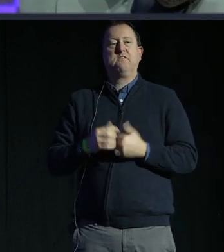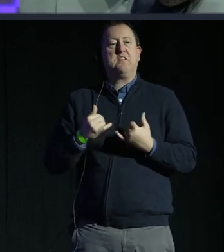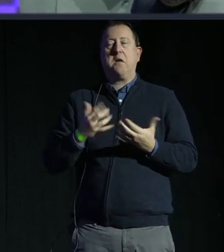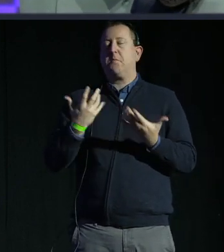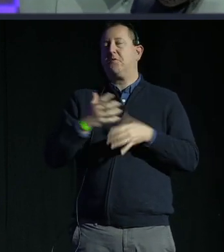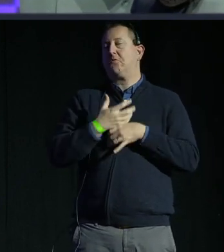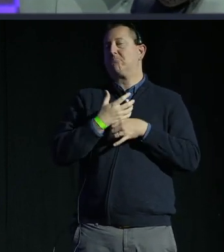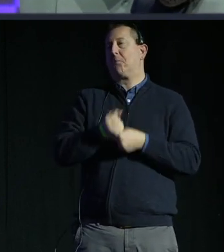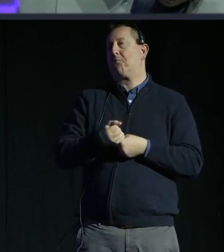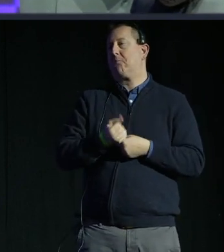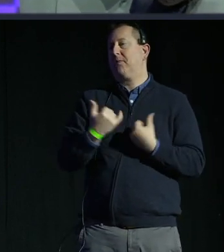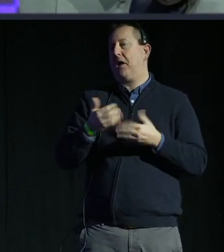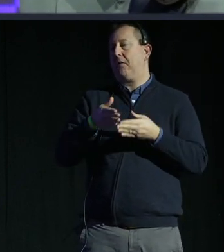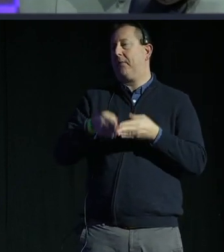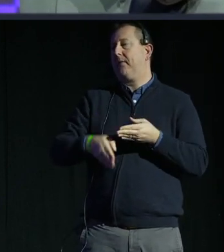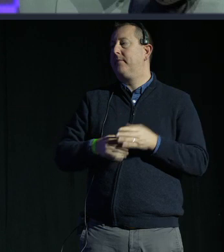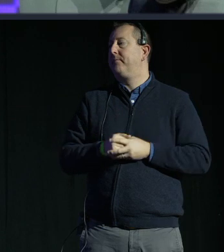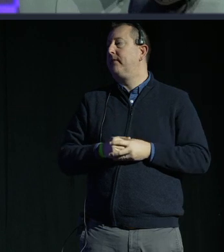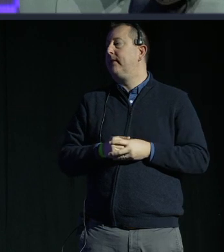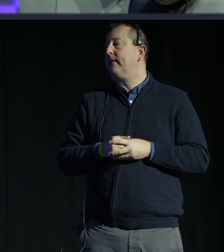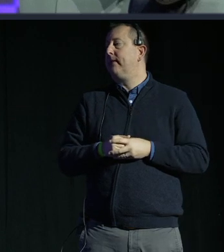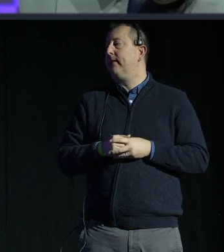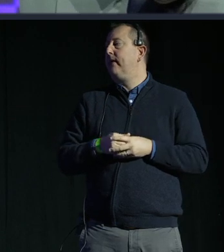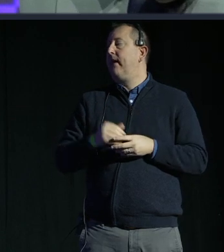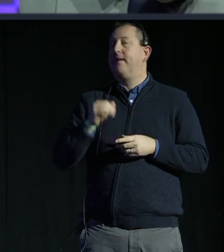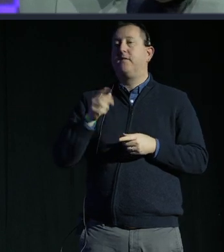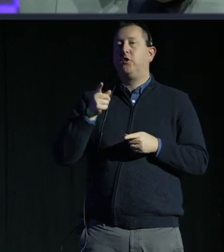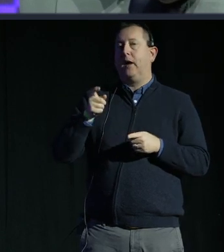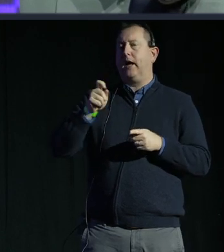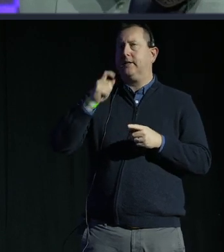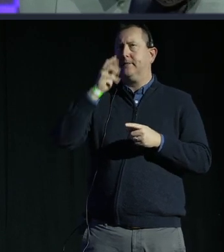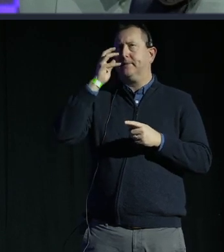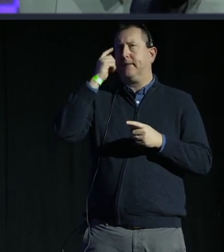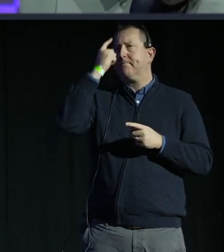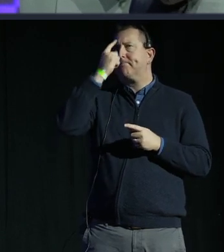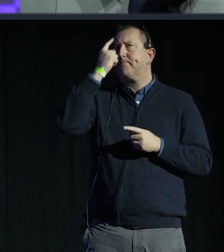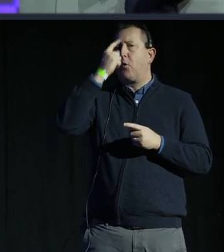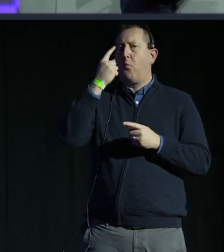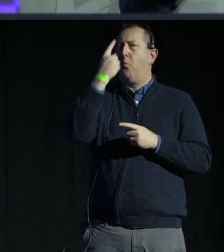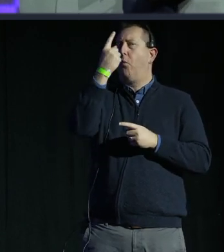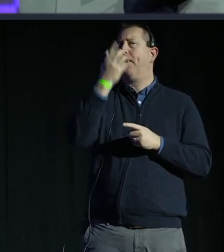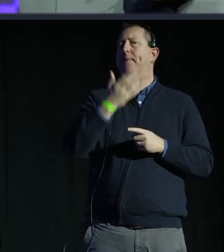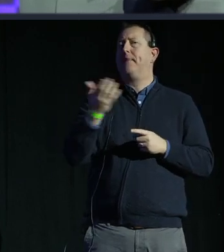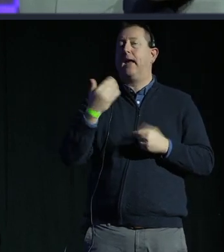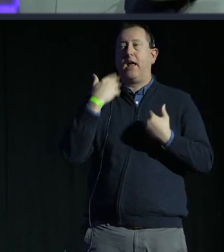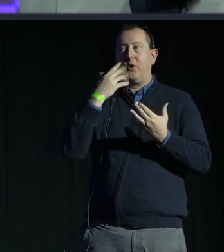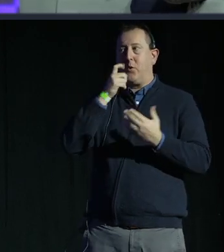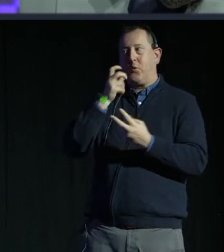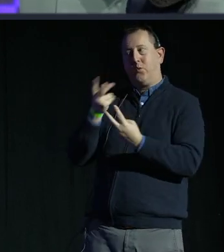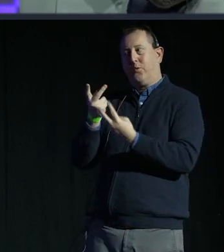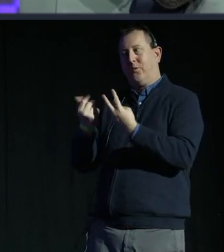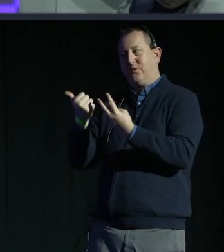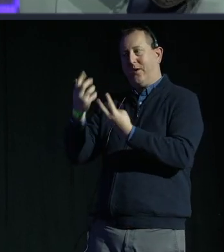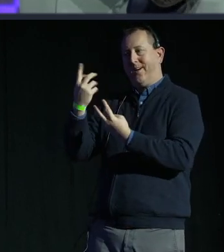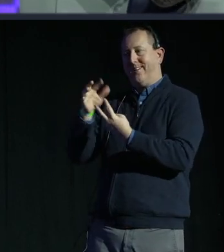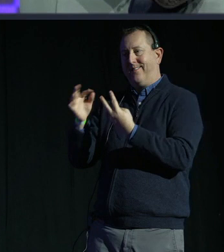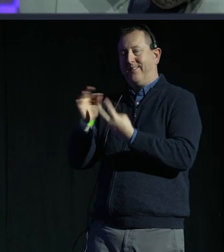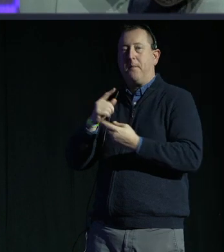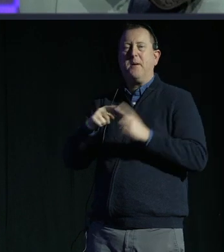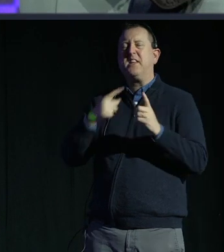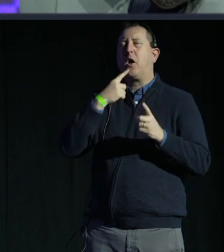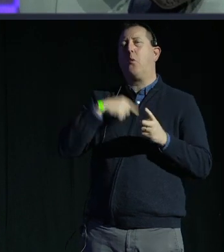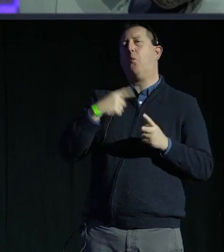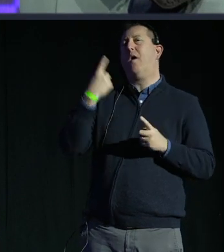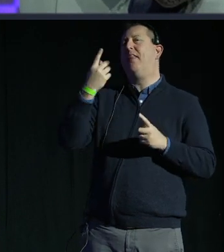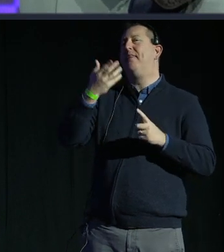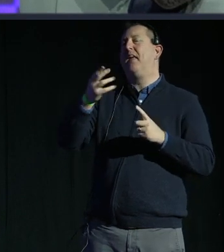up, if you had to take one thing and kind of give us one takeaway, I don't know which one of you would like to I'll take this one. Yeah. This